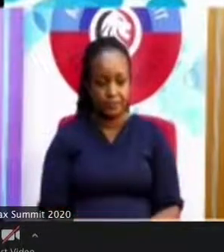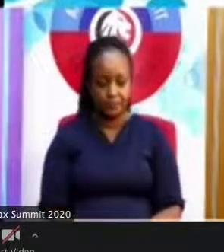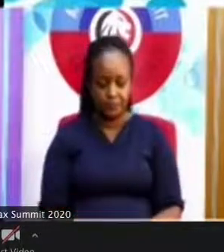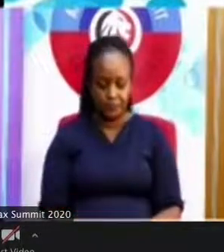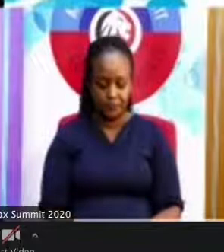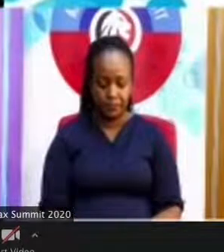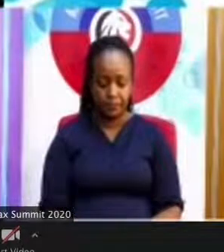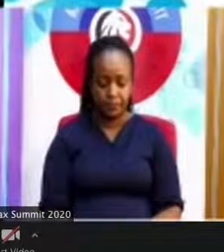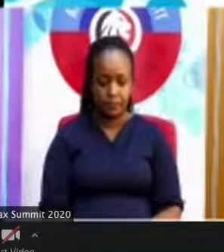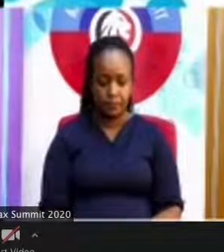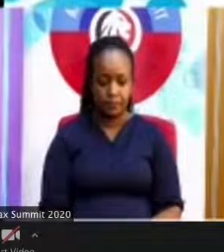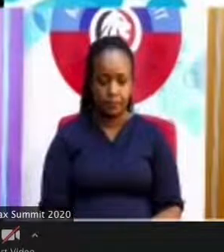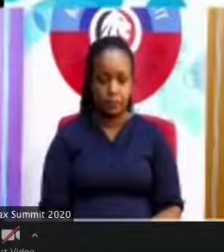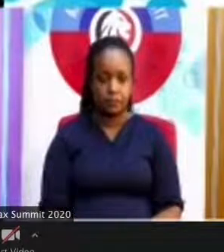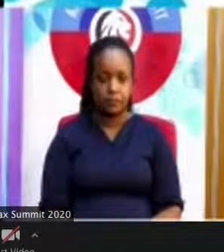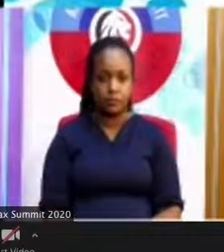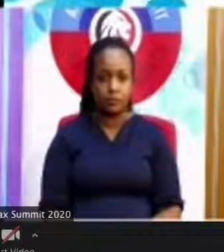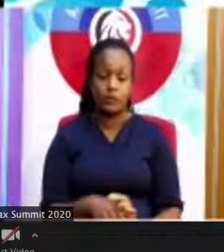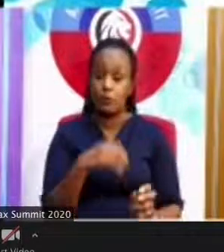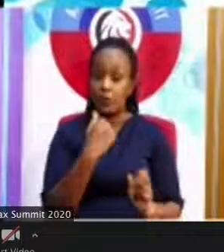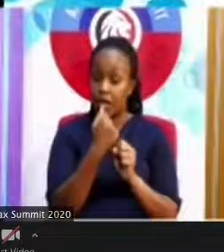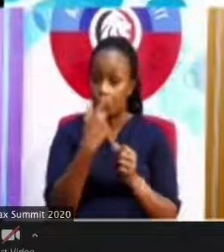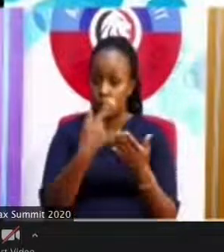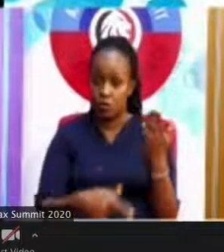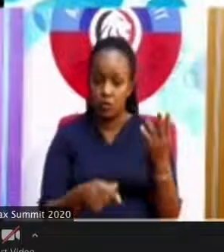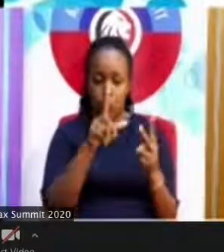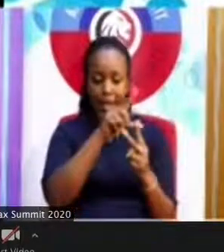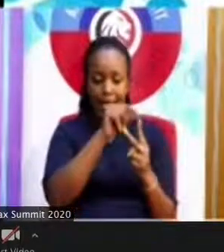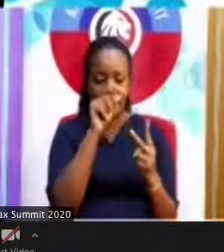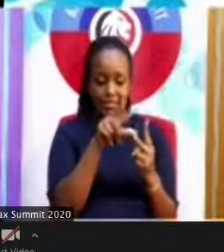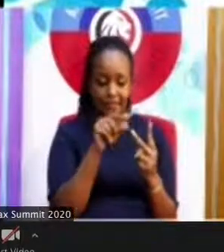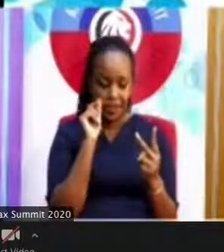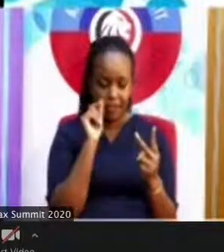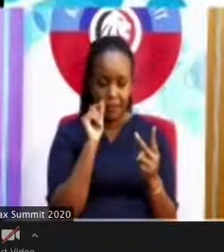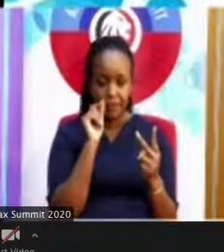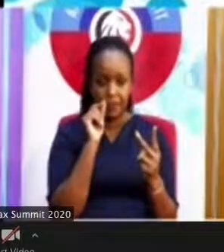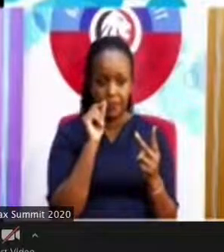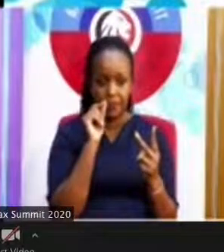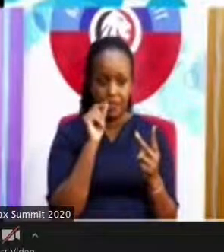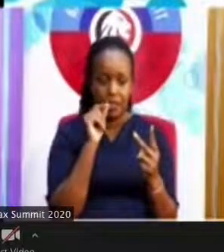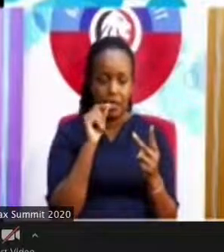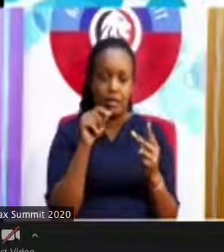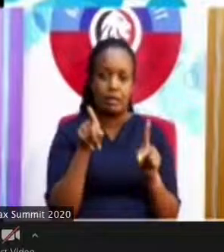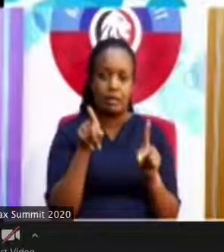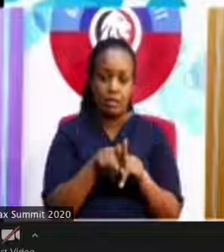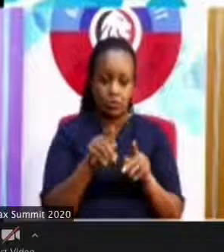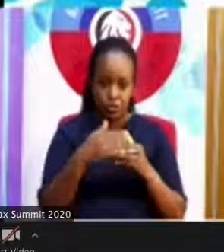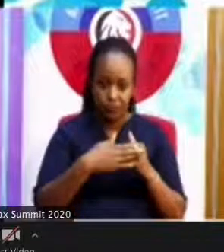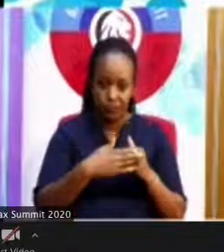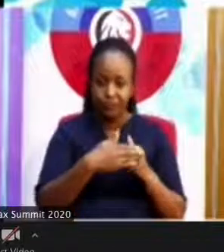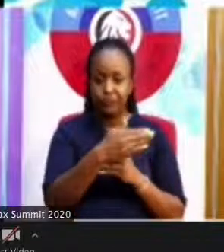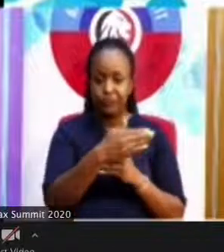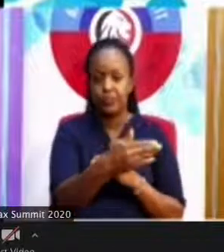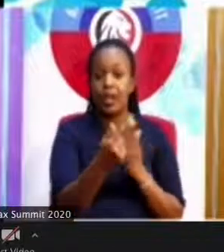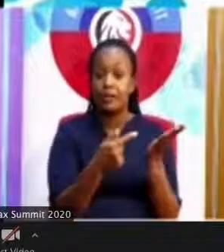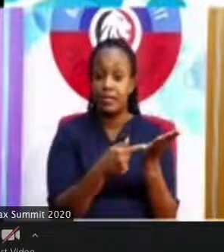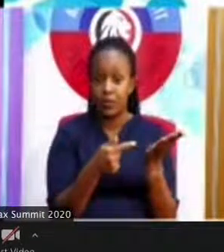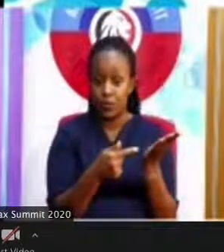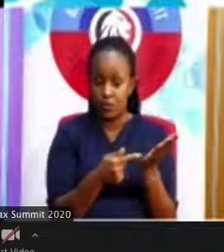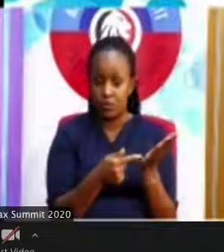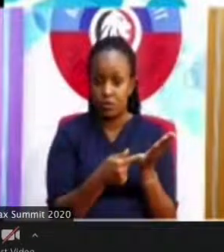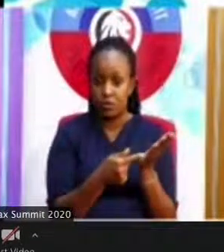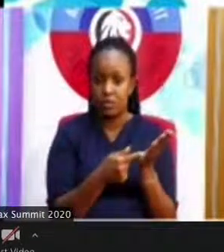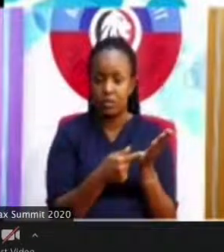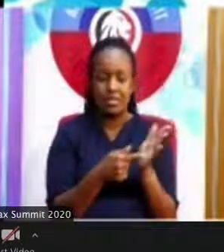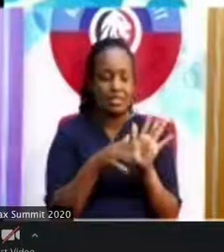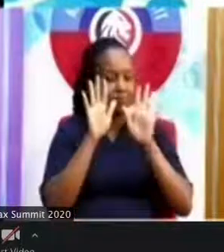What we have done is to identify that going forward, technology will be the driver of